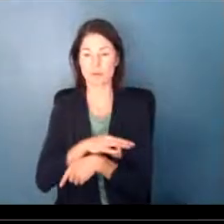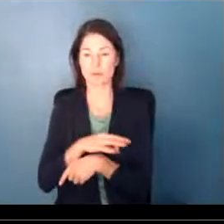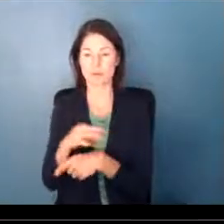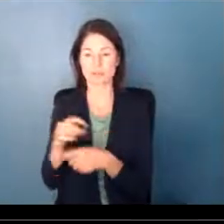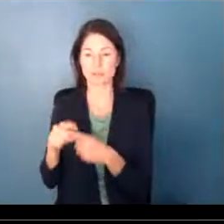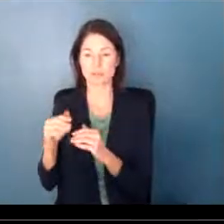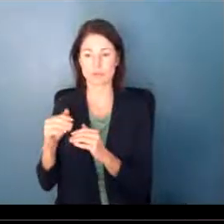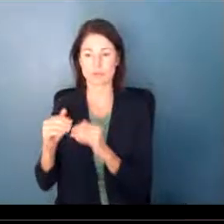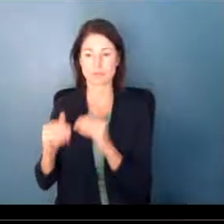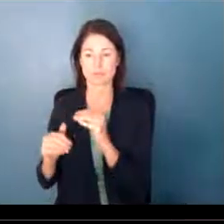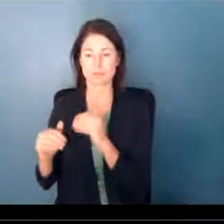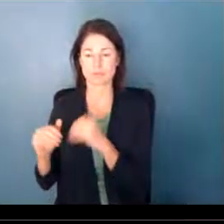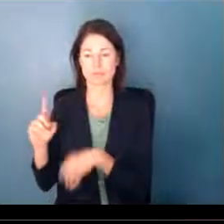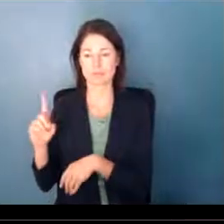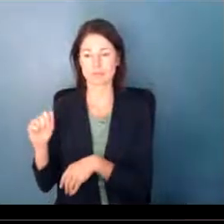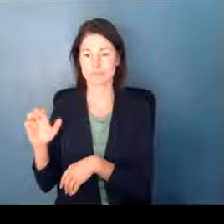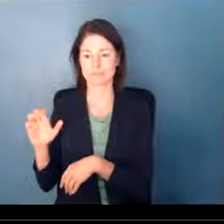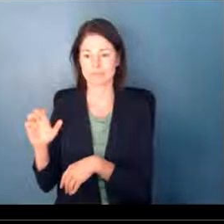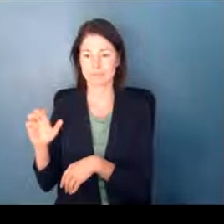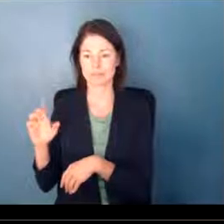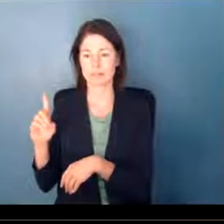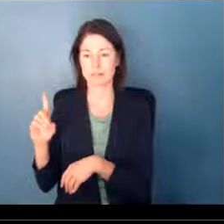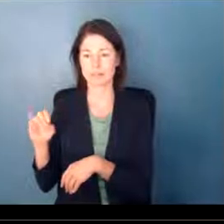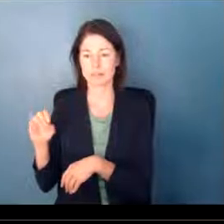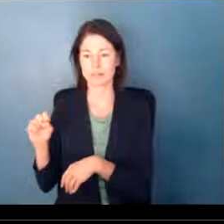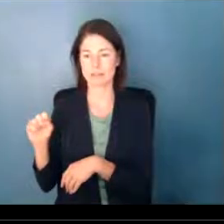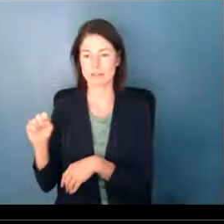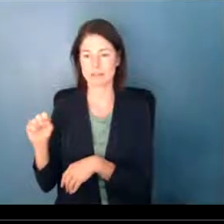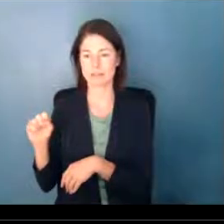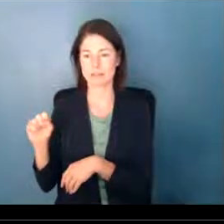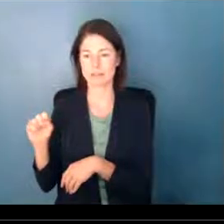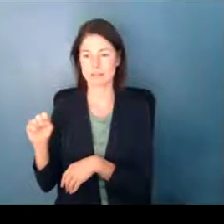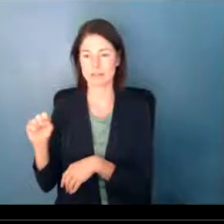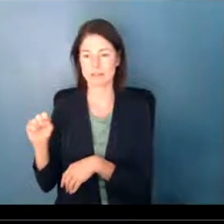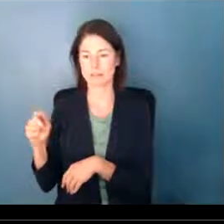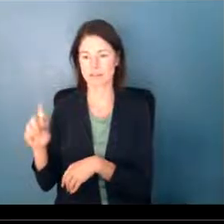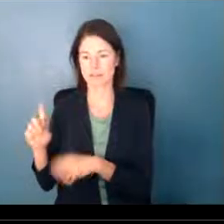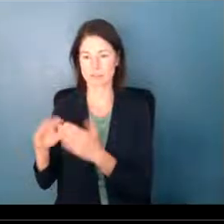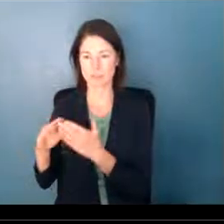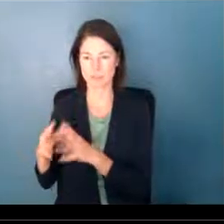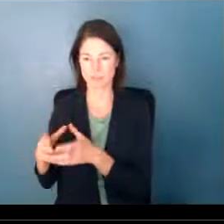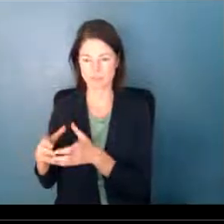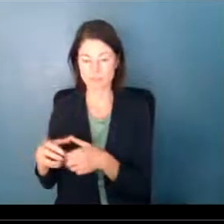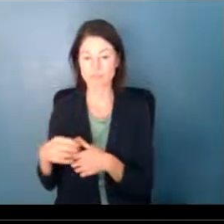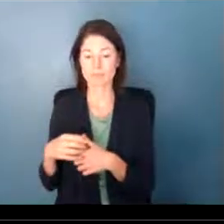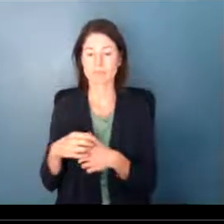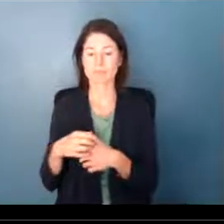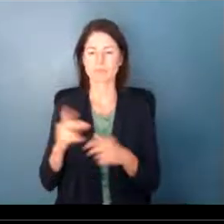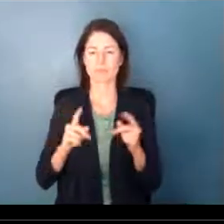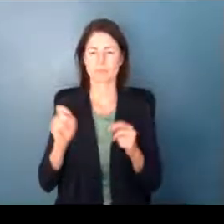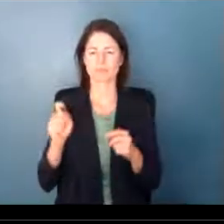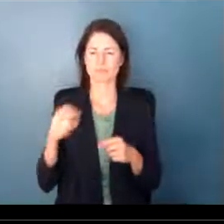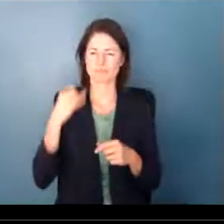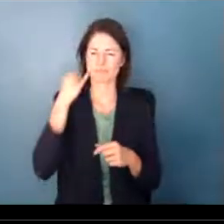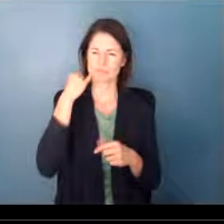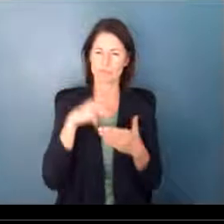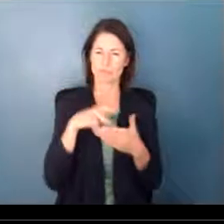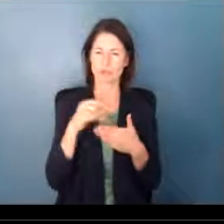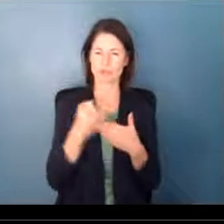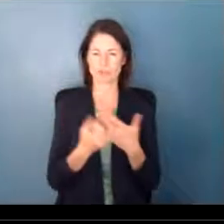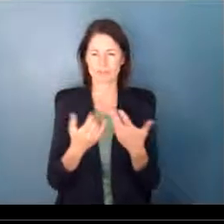disadvantaged communities. And I know there was a question about what if a project negatively